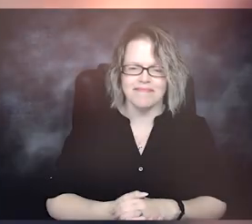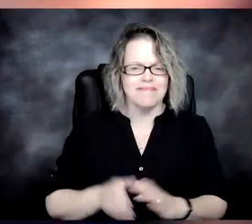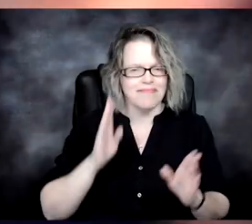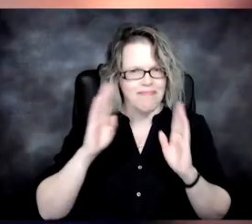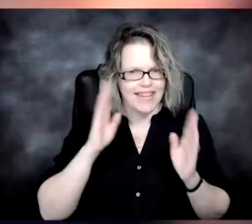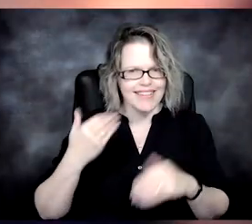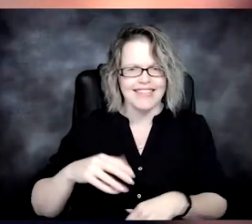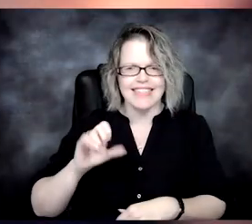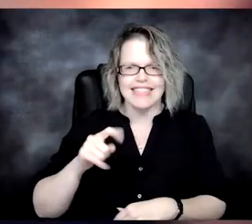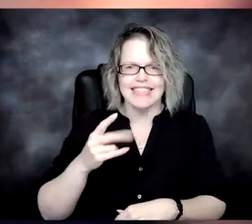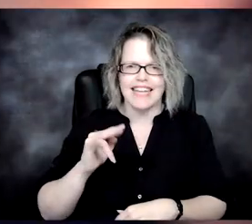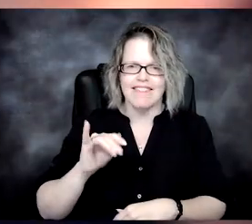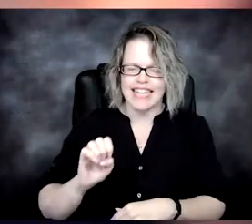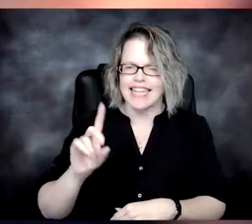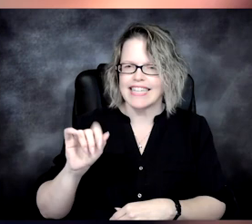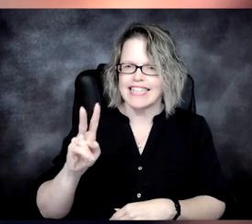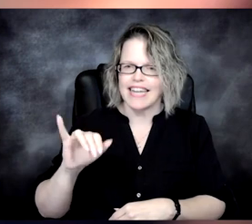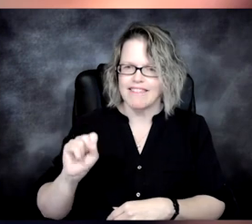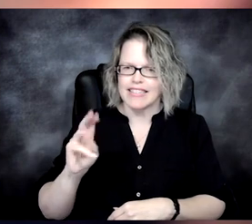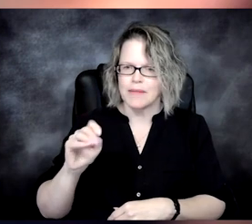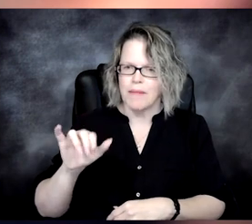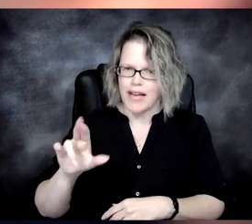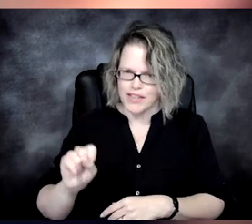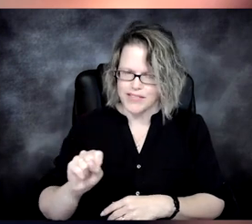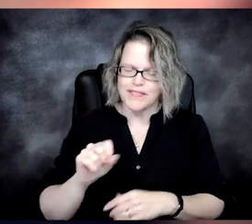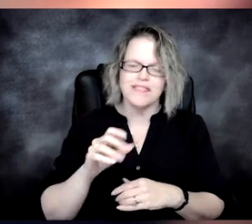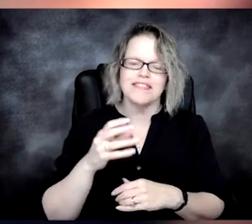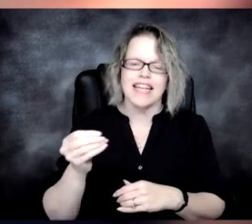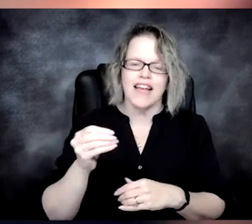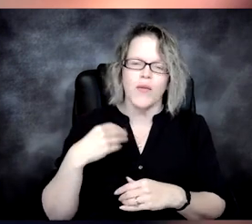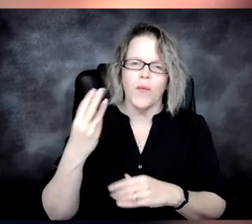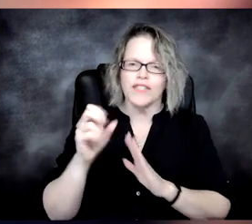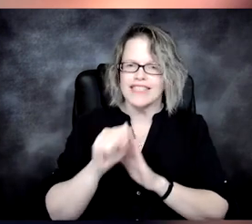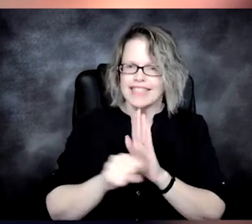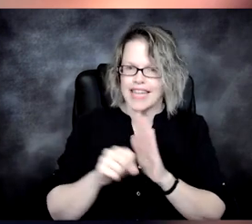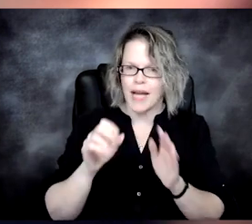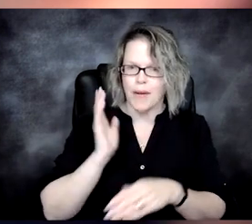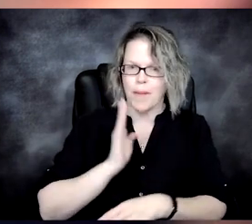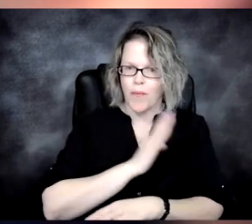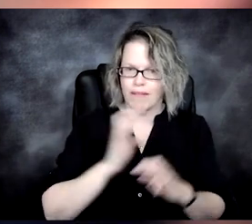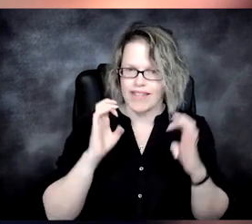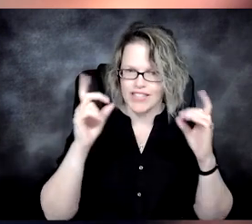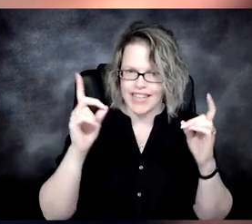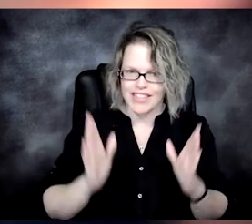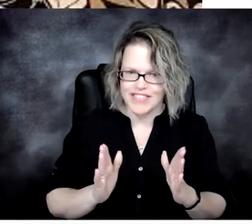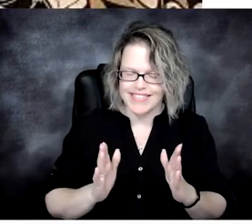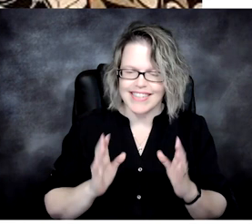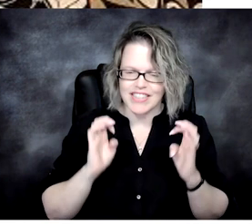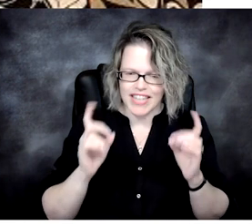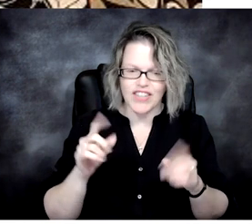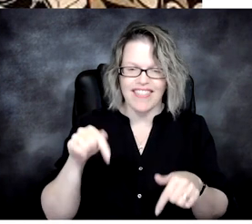Hello, I'm Stephanie Davidsmeyer, Communications Manager at the Washington State Board of Education. Our selection this year